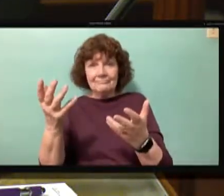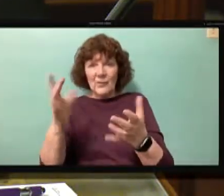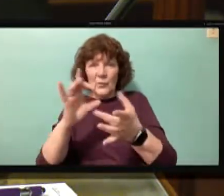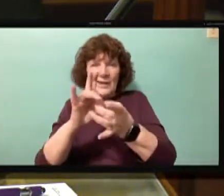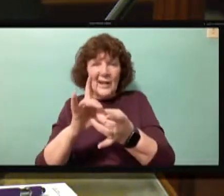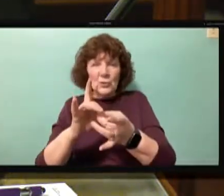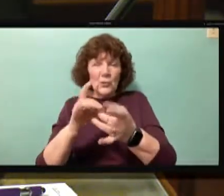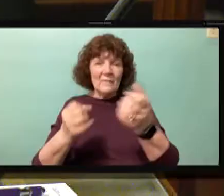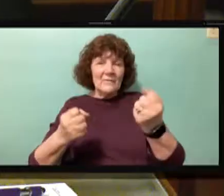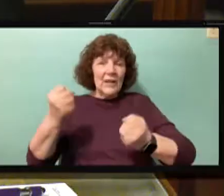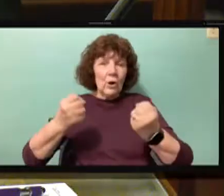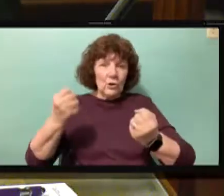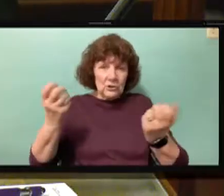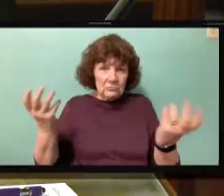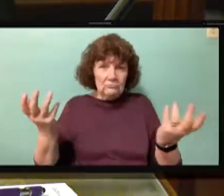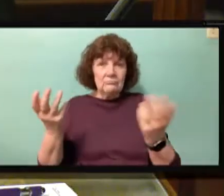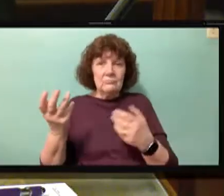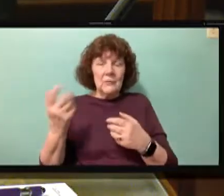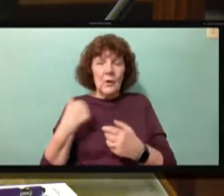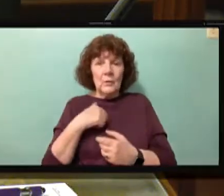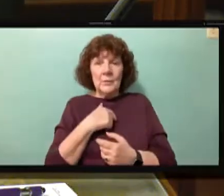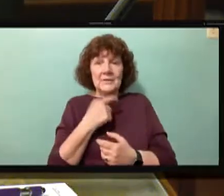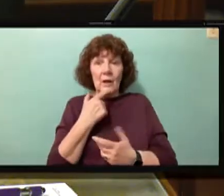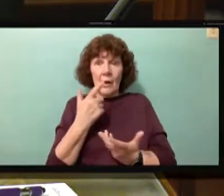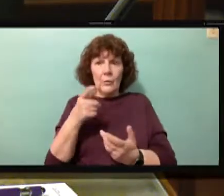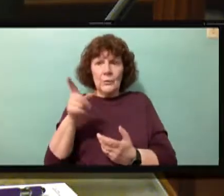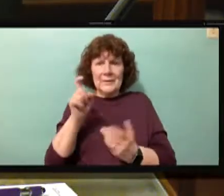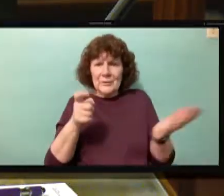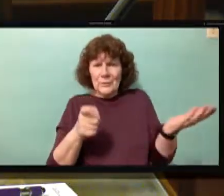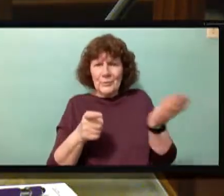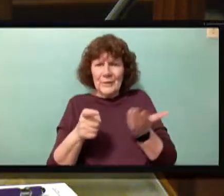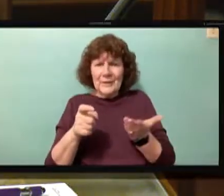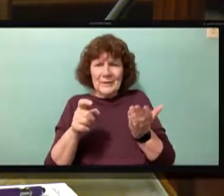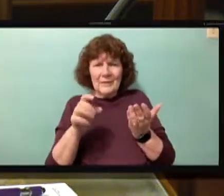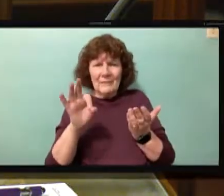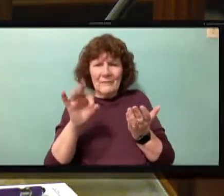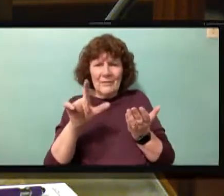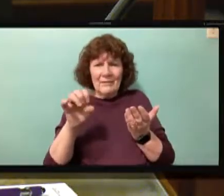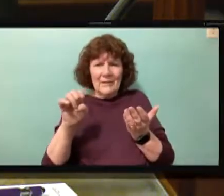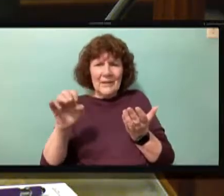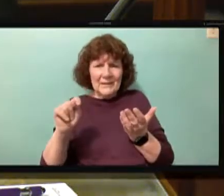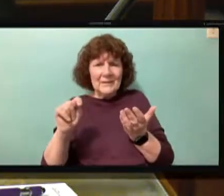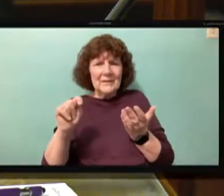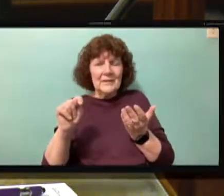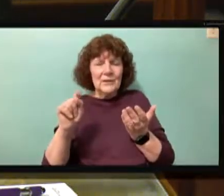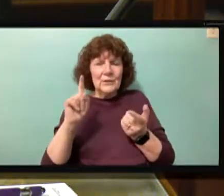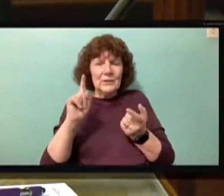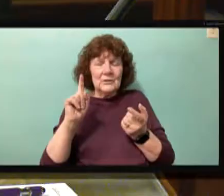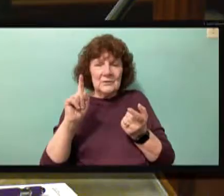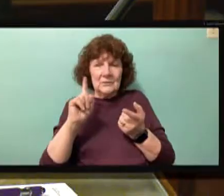like that, we're going to say, well, you bring fleet to the table too, you know, so that we're making,